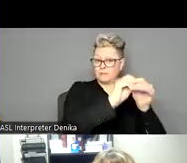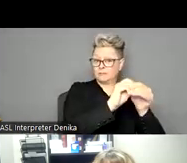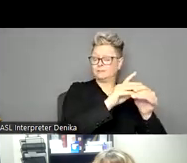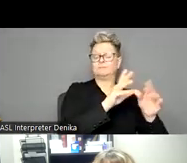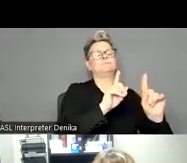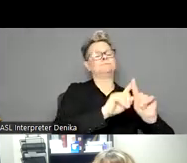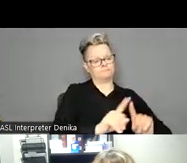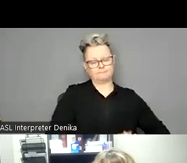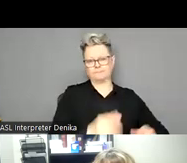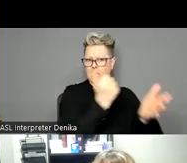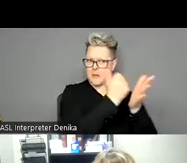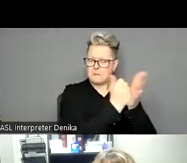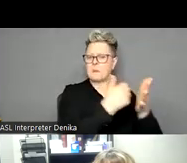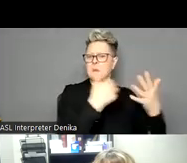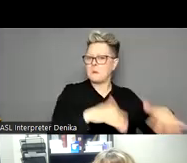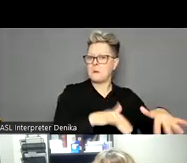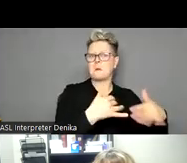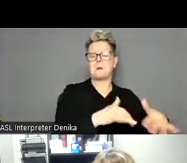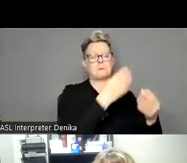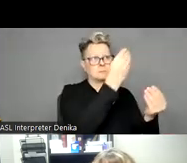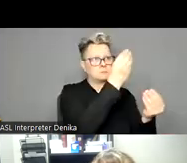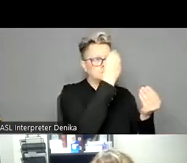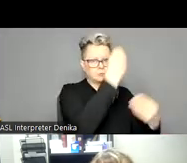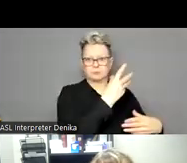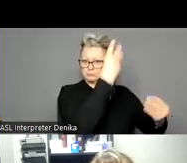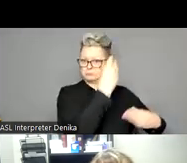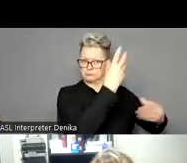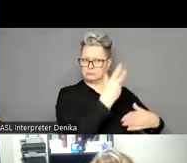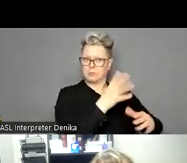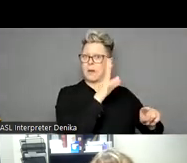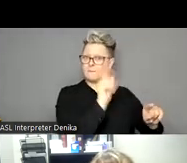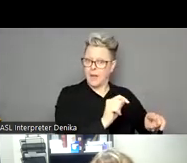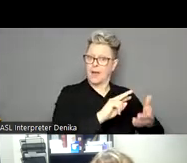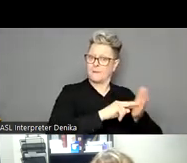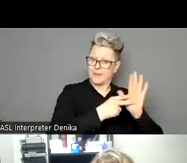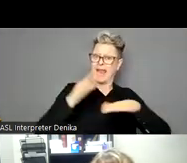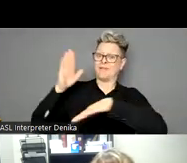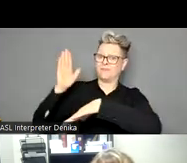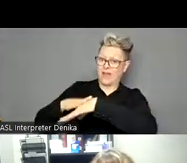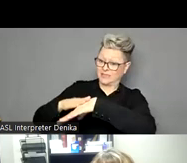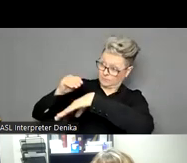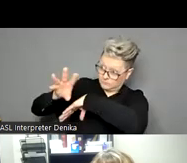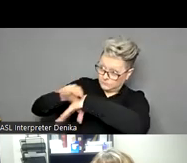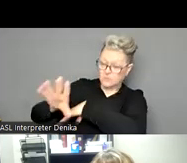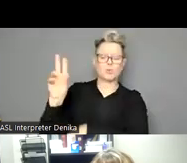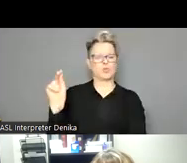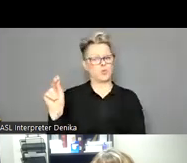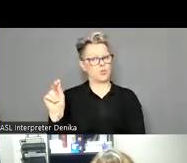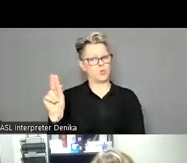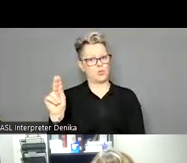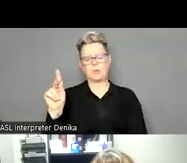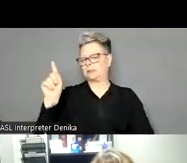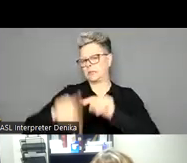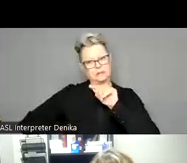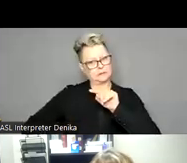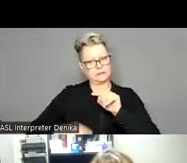really helpful, but it's important that we not cross that line into giving legal advice, mainly because, of course, the